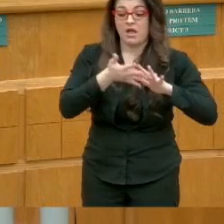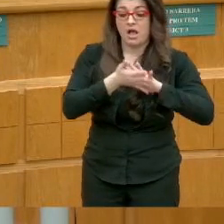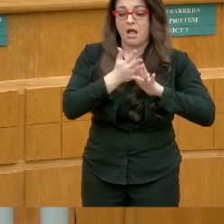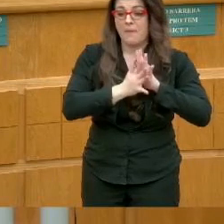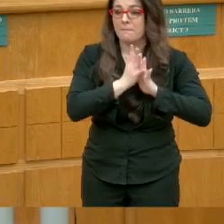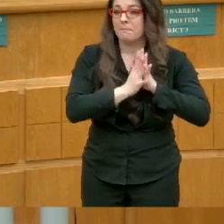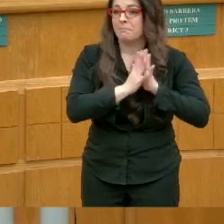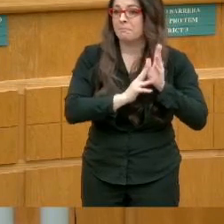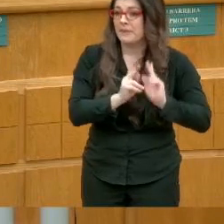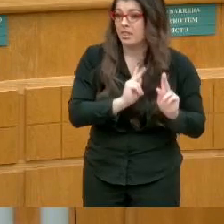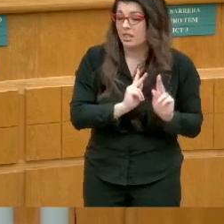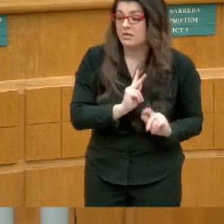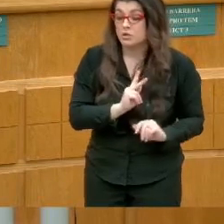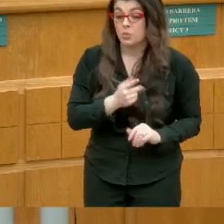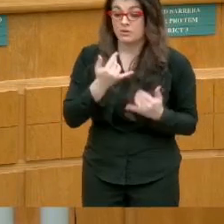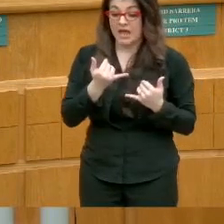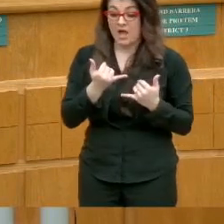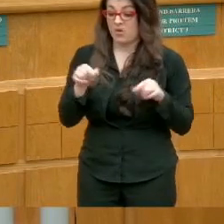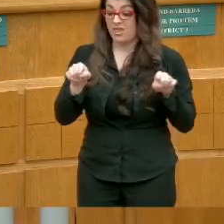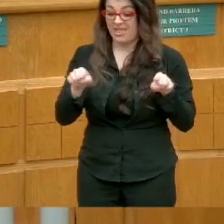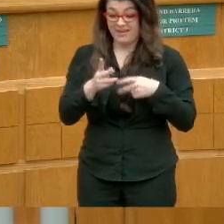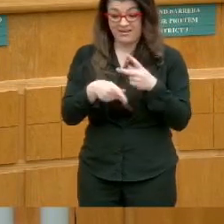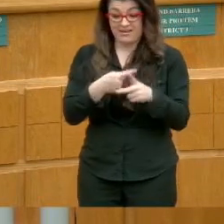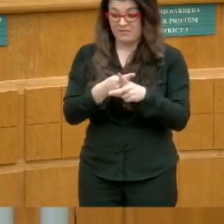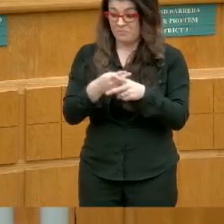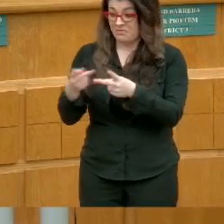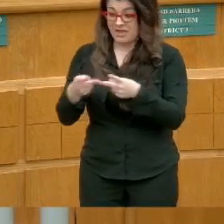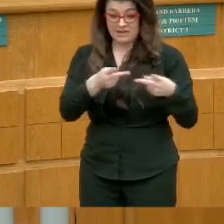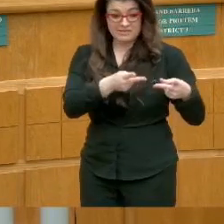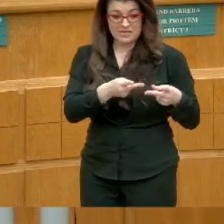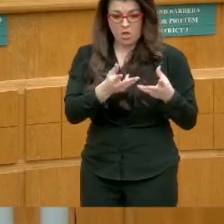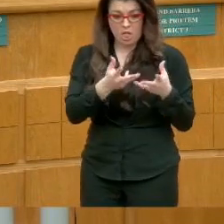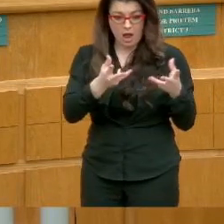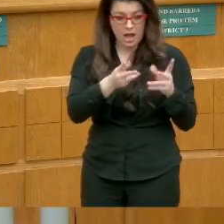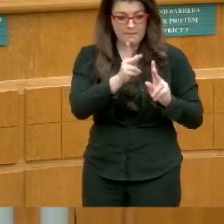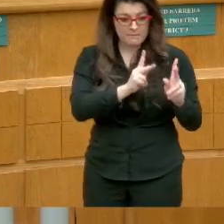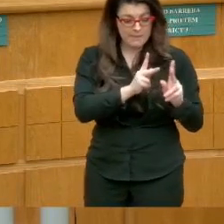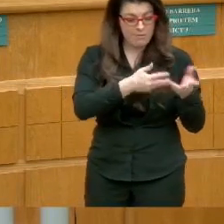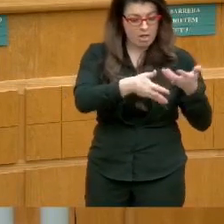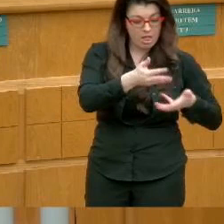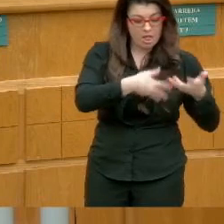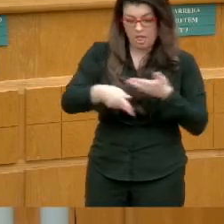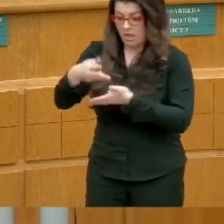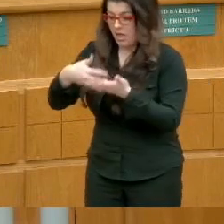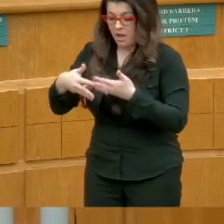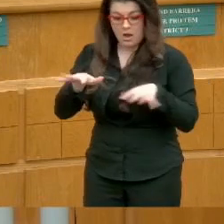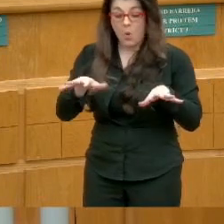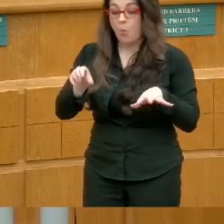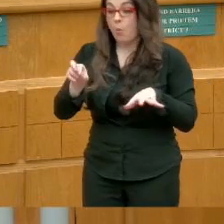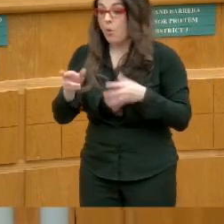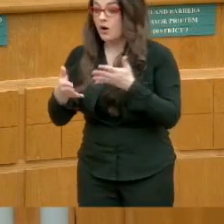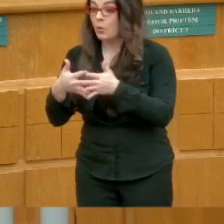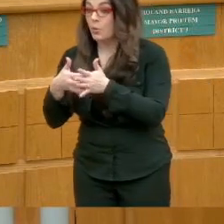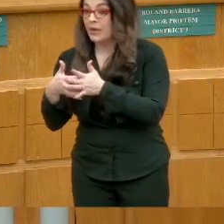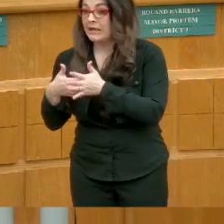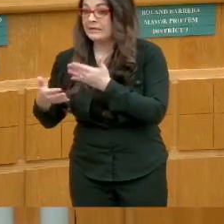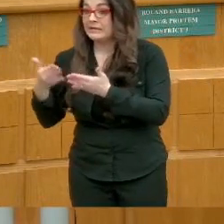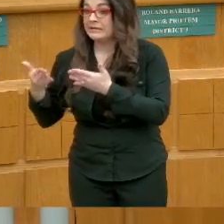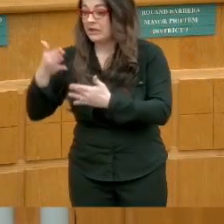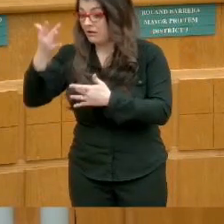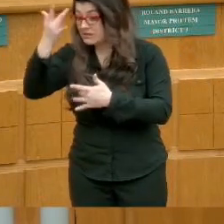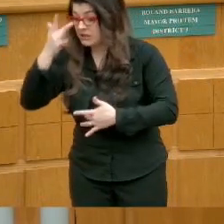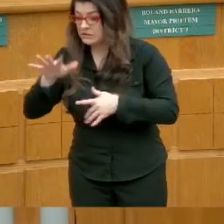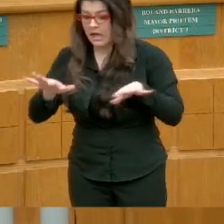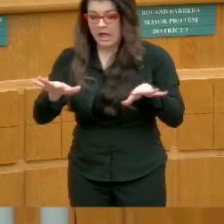that have a lot of people working together or have extremely vulnerable populations. If we